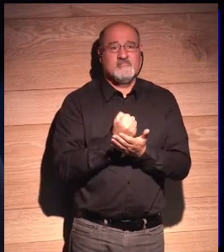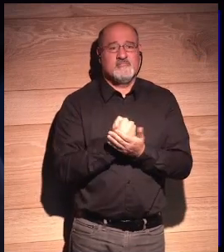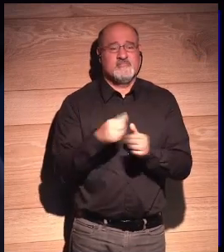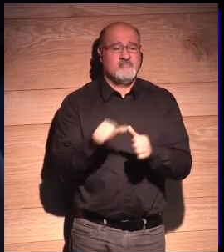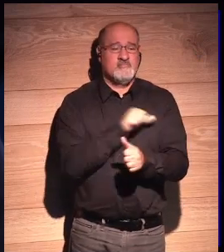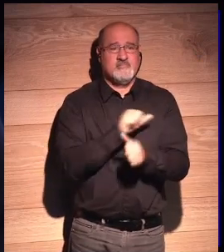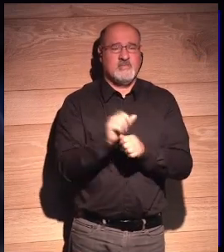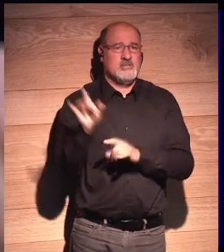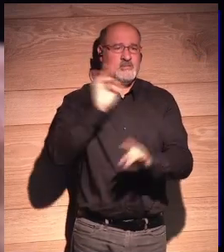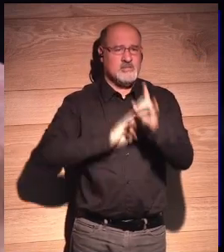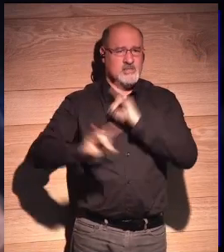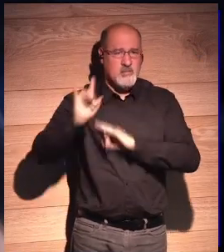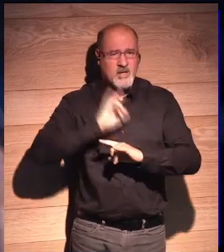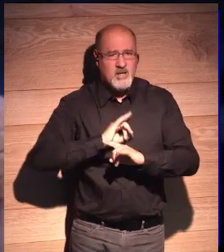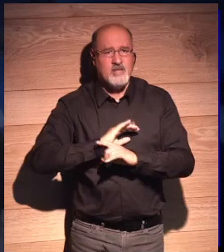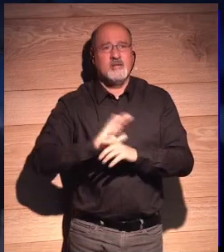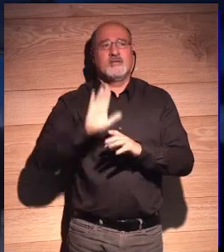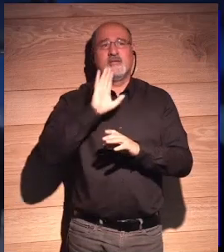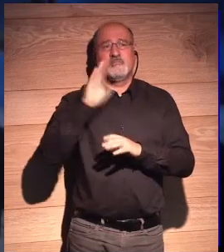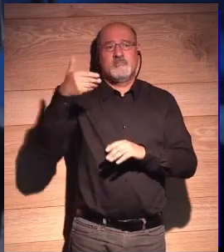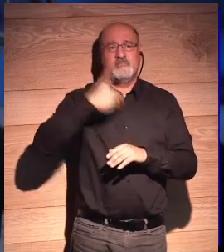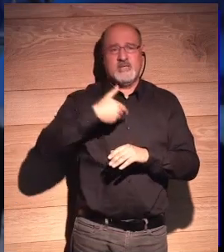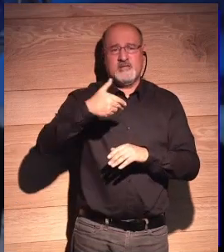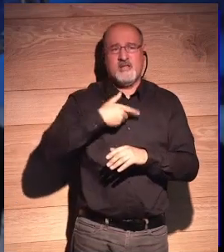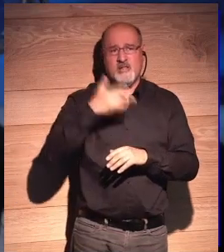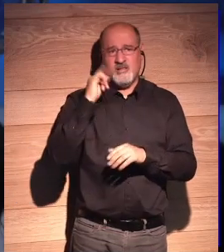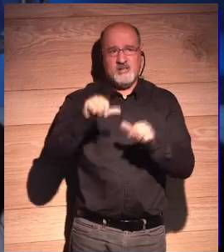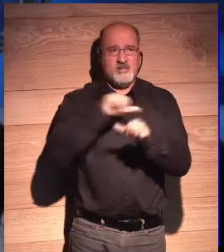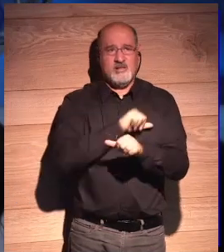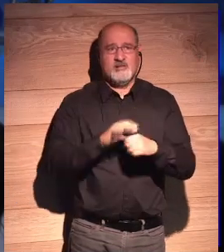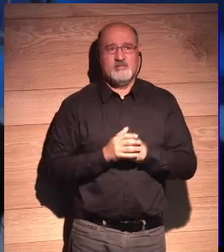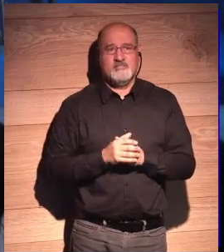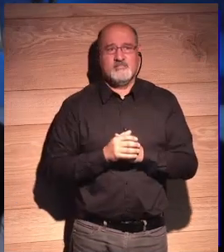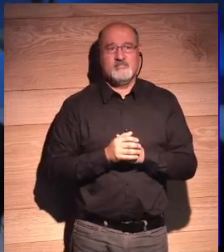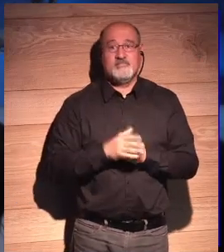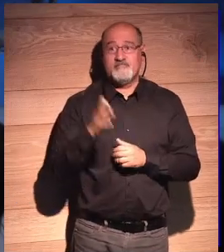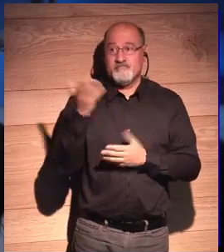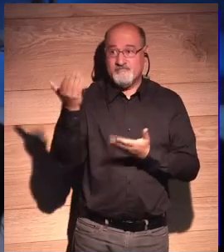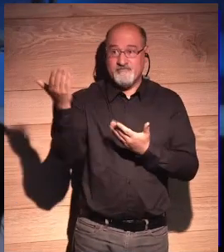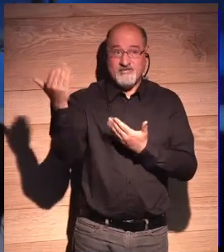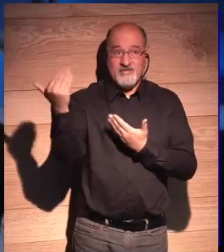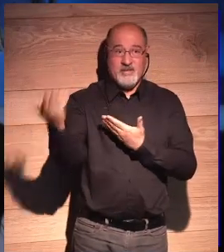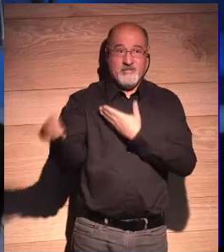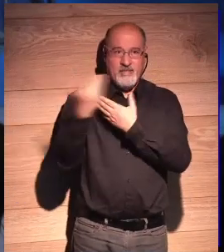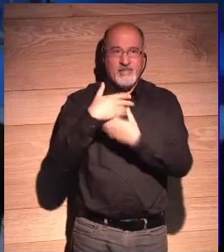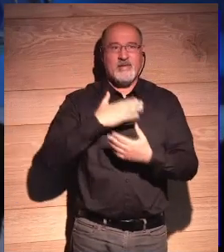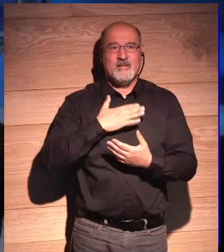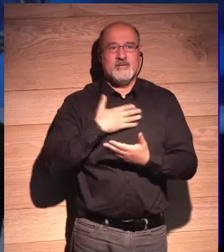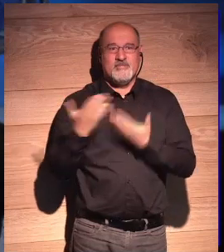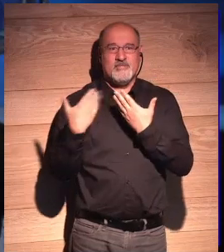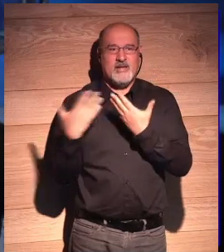like, you know, this is CNN. Do you know, come to the studio. And it's like, I don't want to talk about Shia